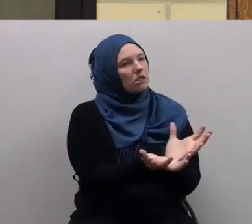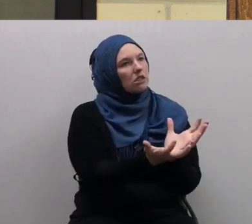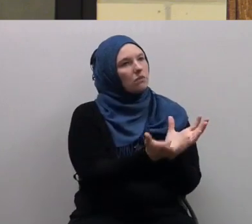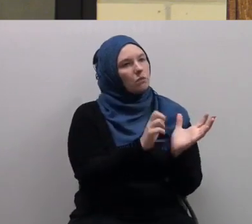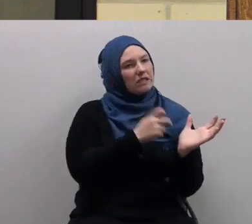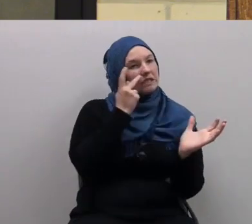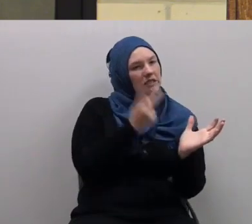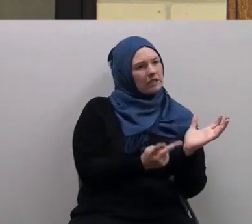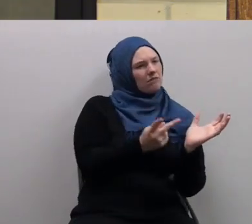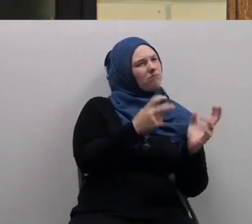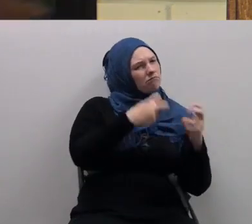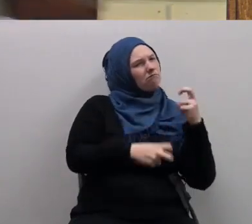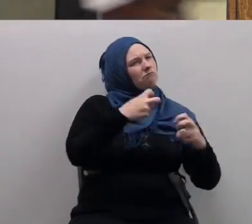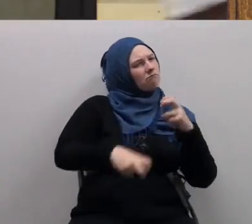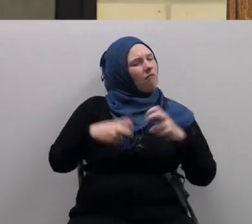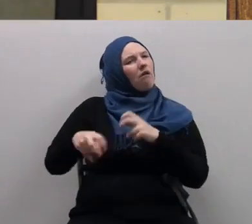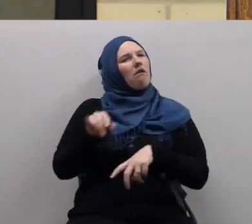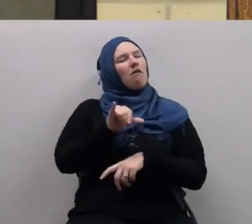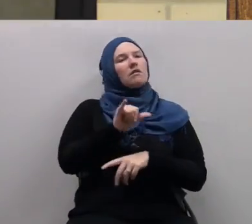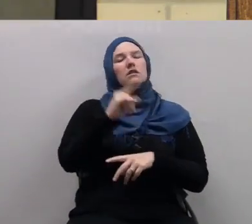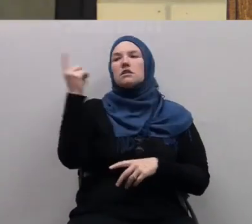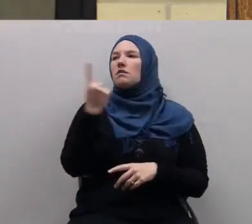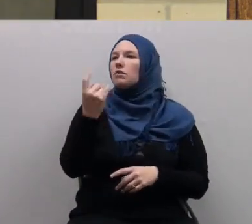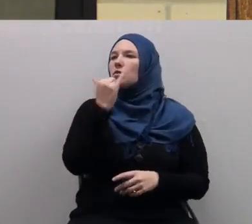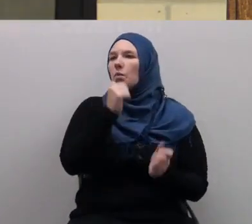something is wrong with us.